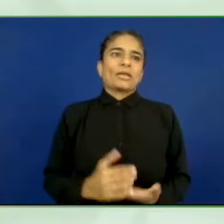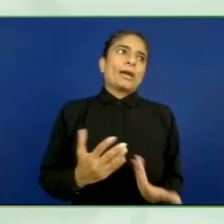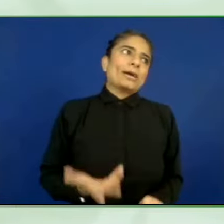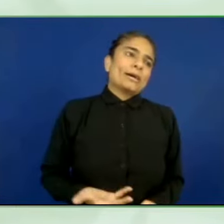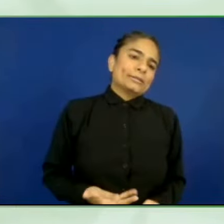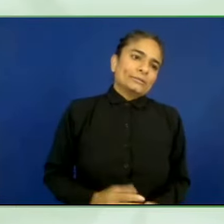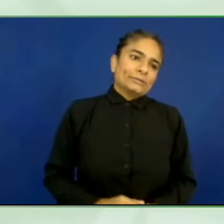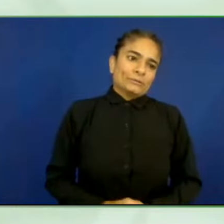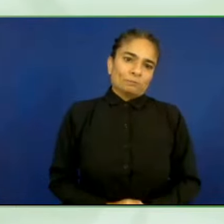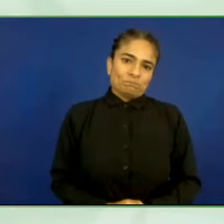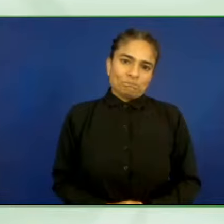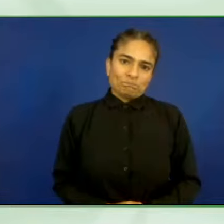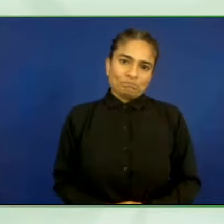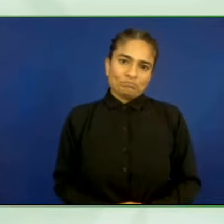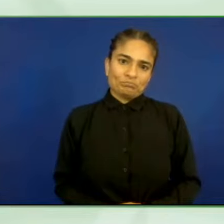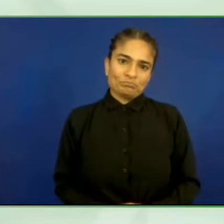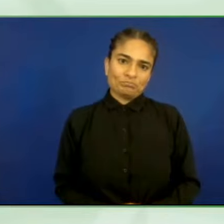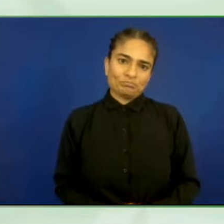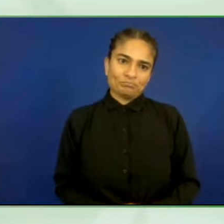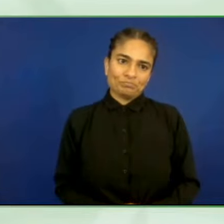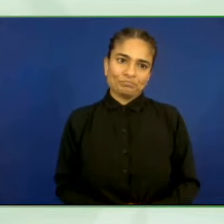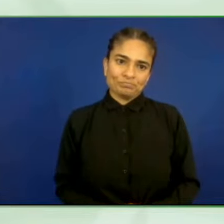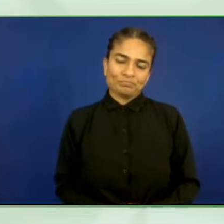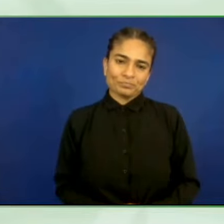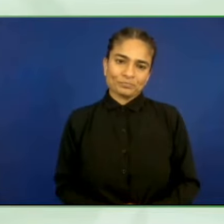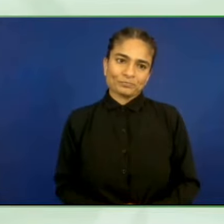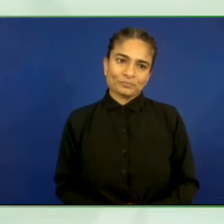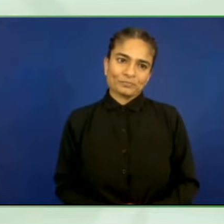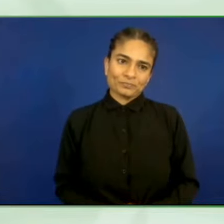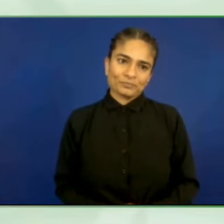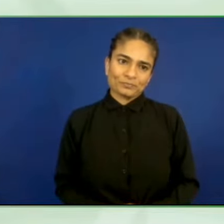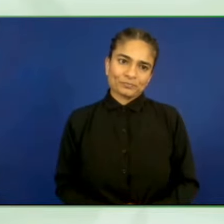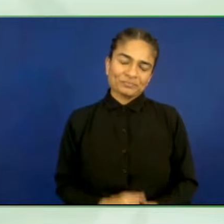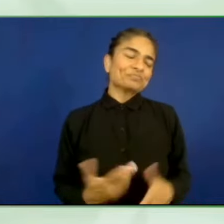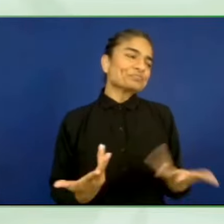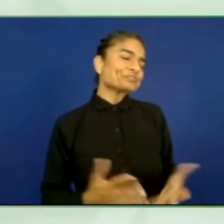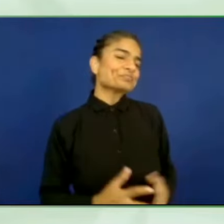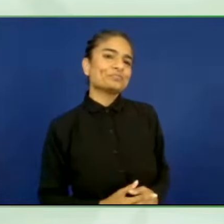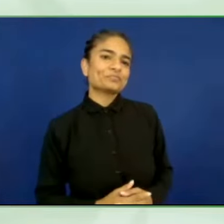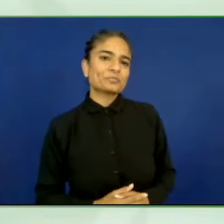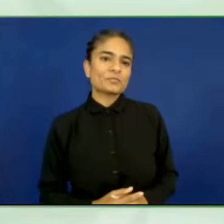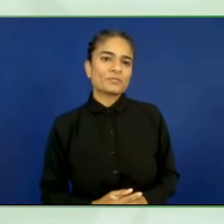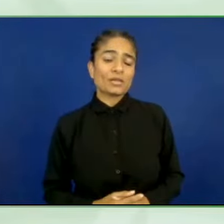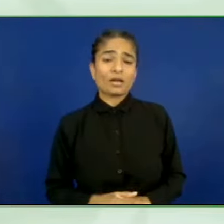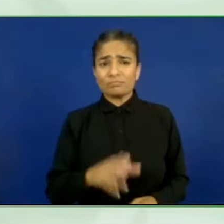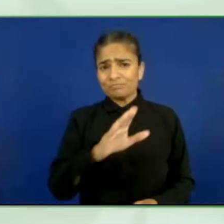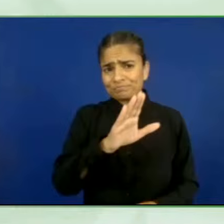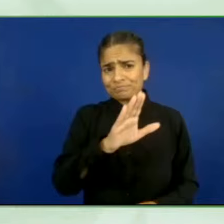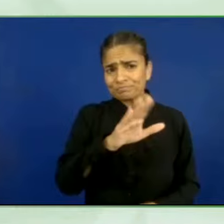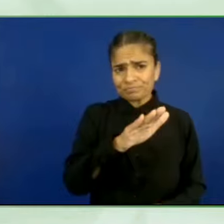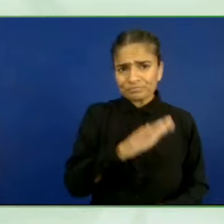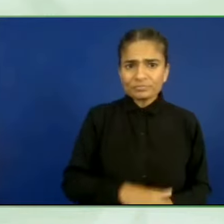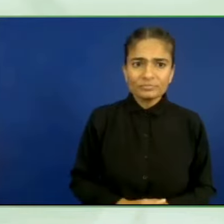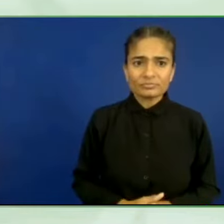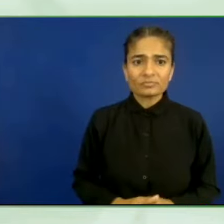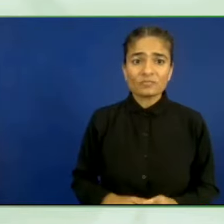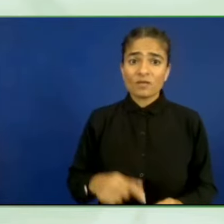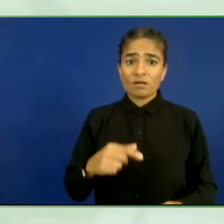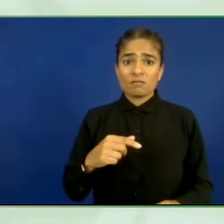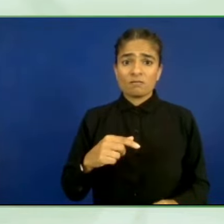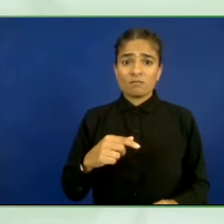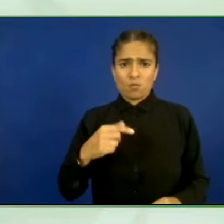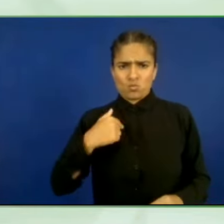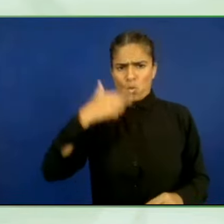sorry. It's okay, Amy. Excuse me. I think a lot of artists find that they're so